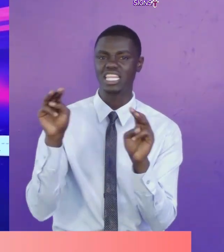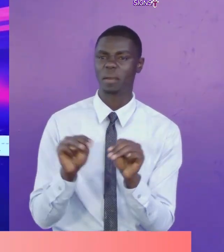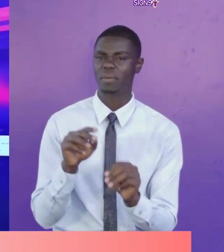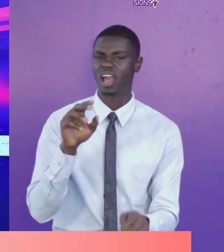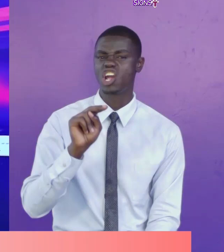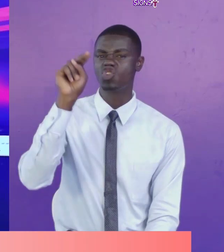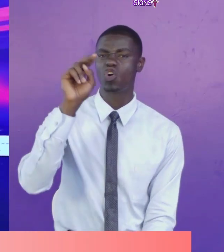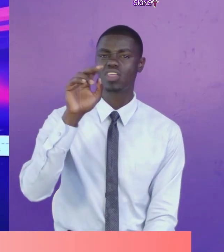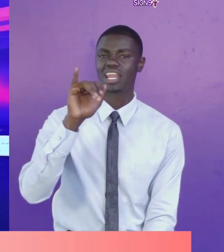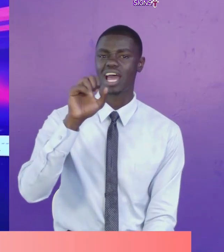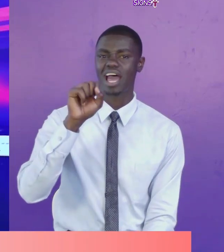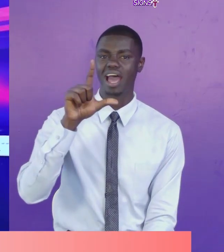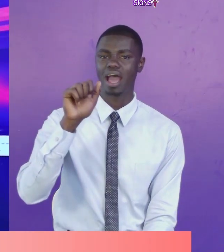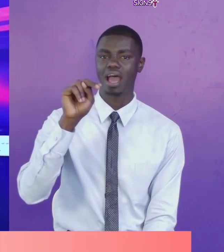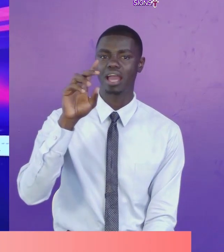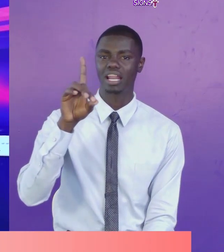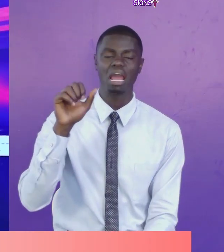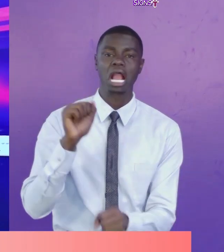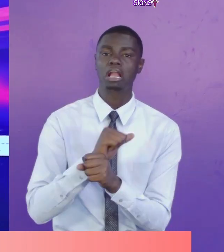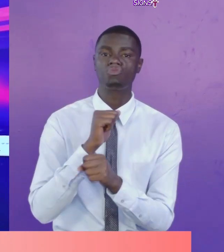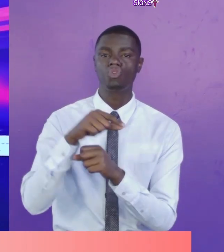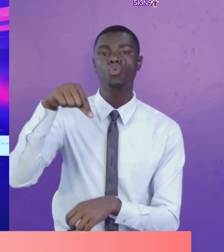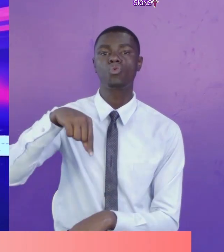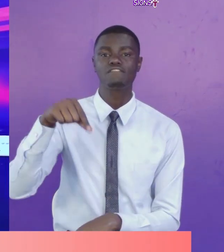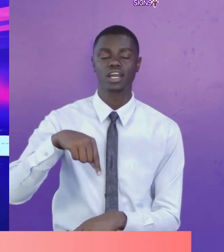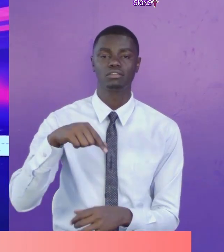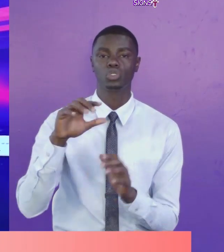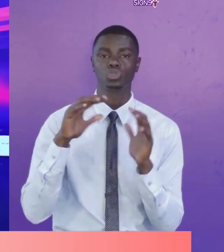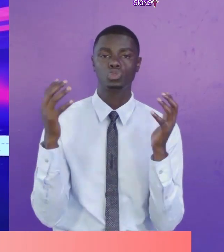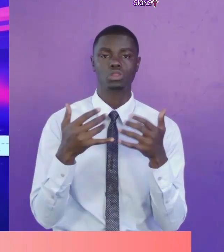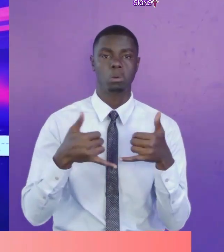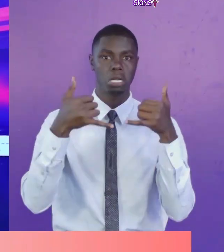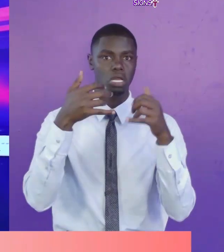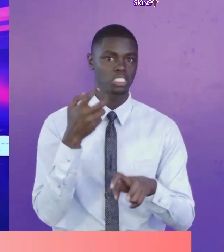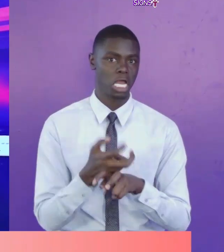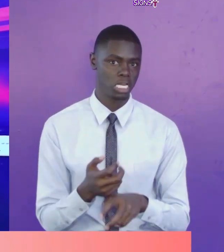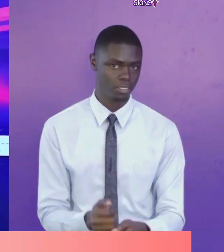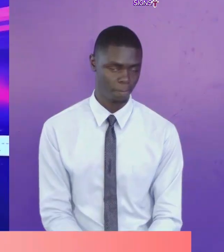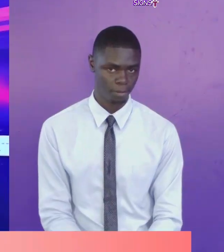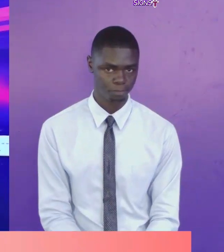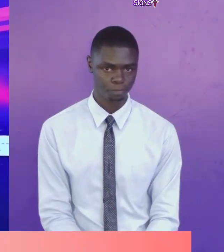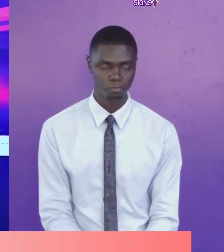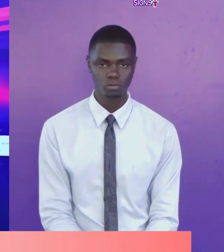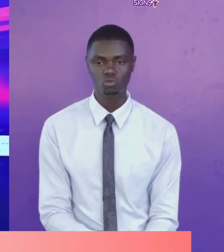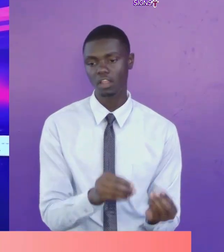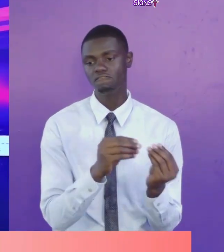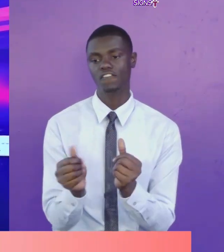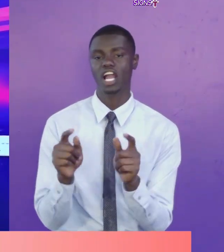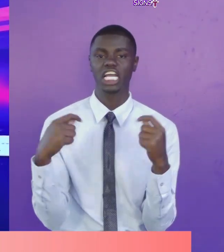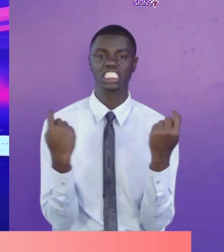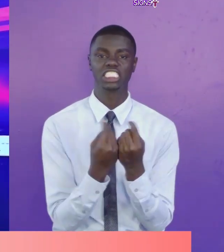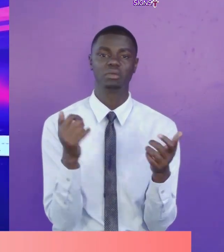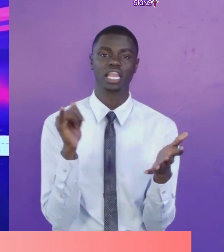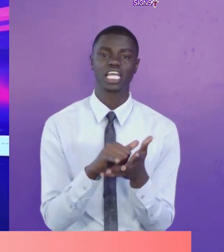will not qualify to the World Cup. That's for sure. It's hard. So he beat a team that does